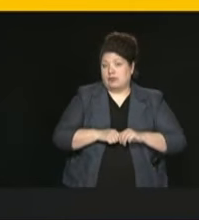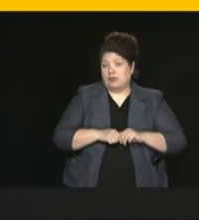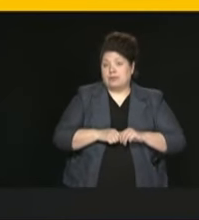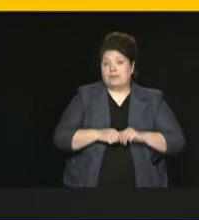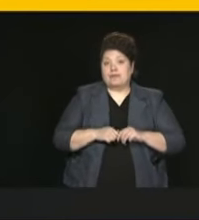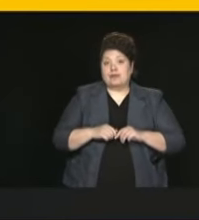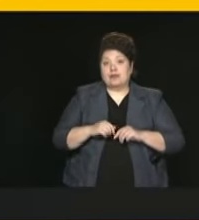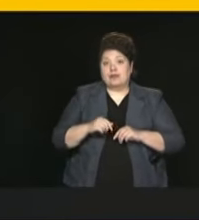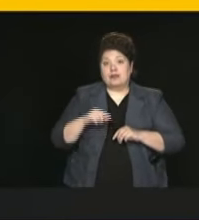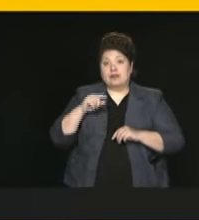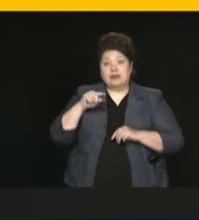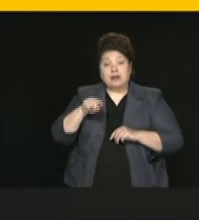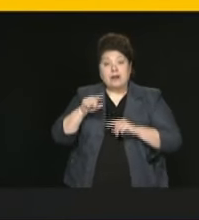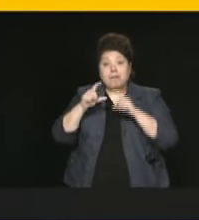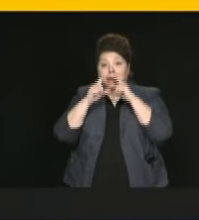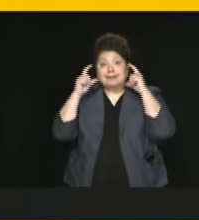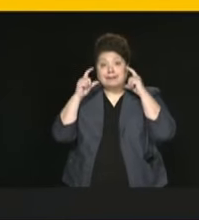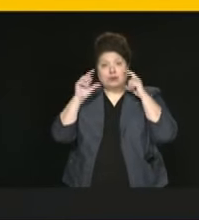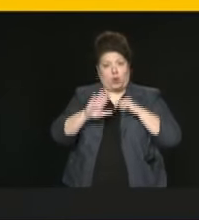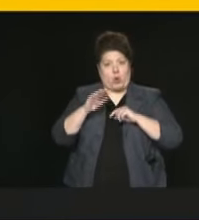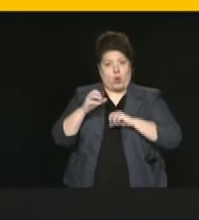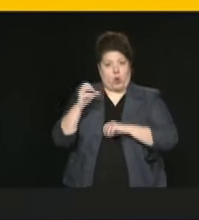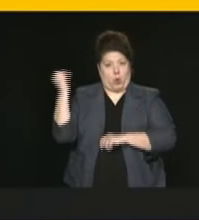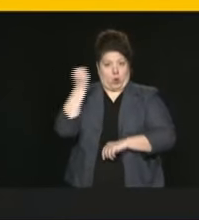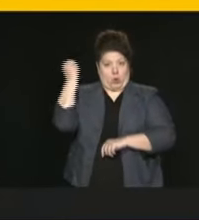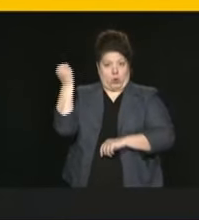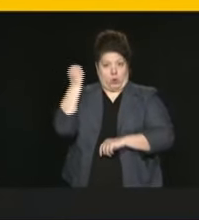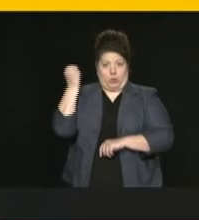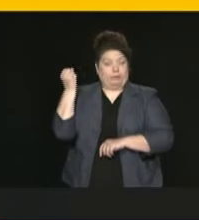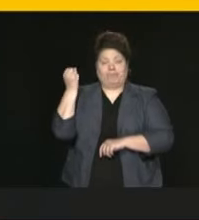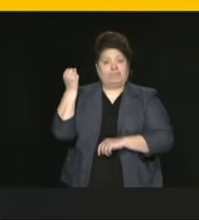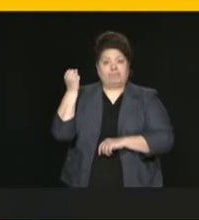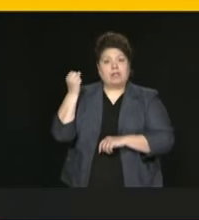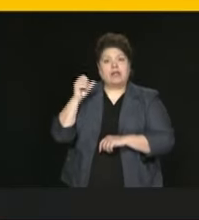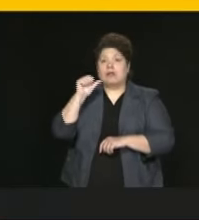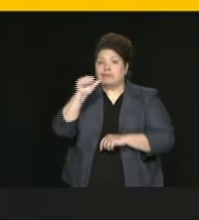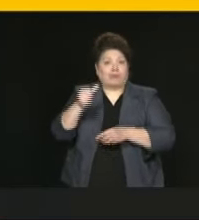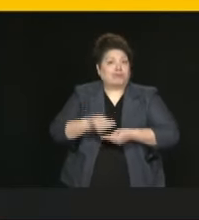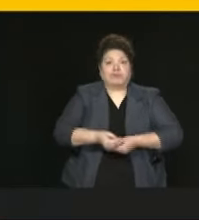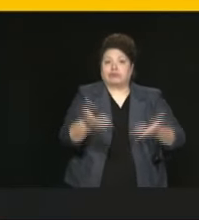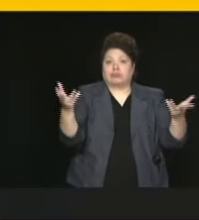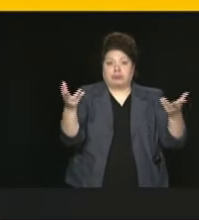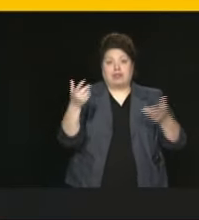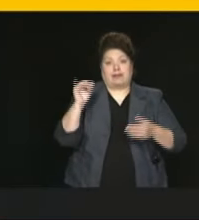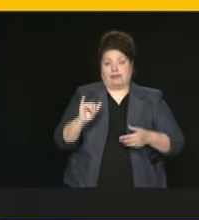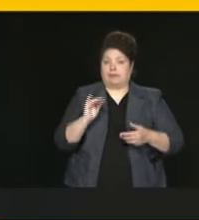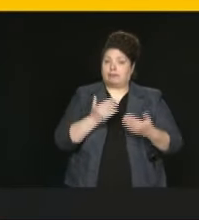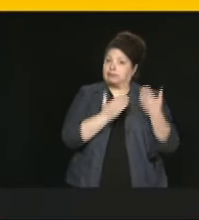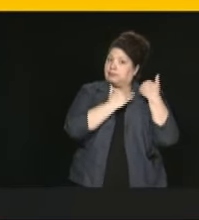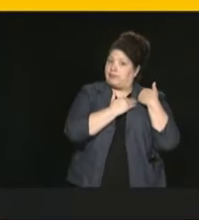medical use. So that is sort of our key responsibility. And I know that